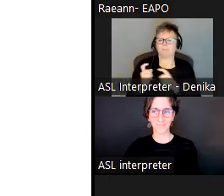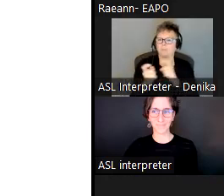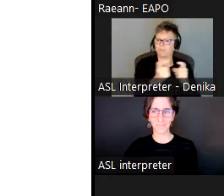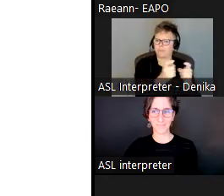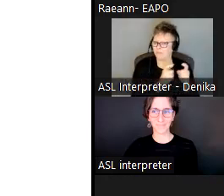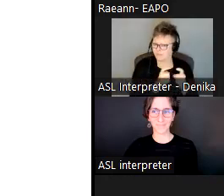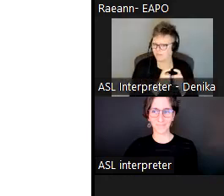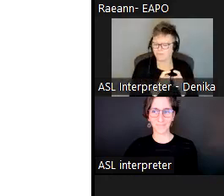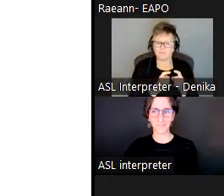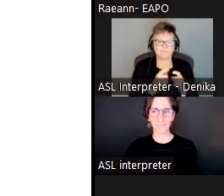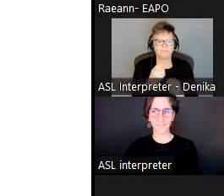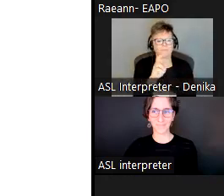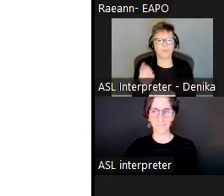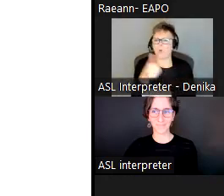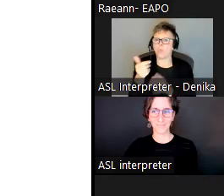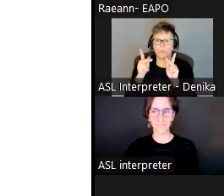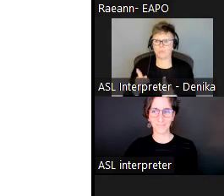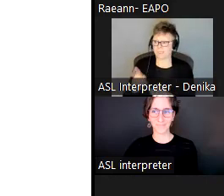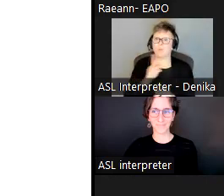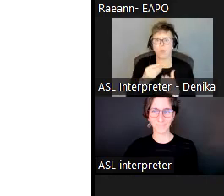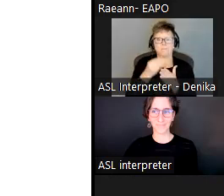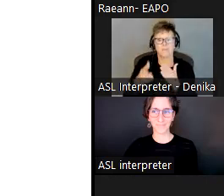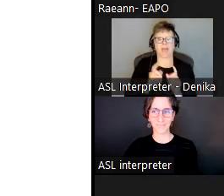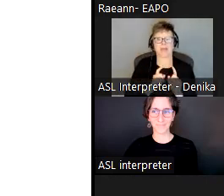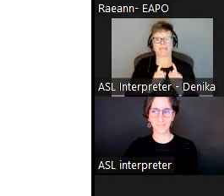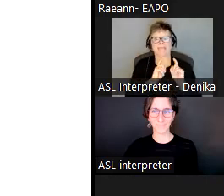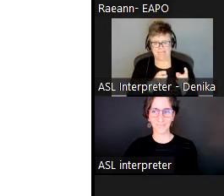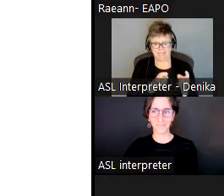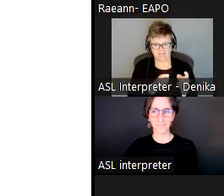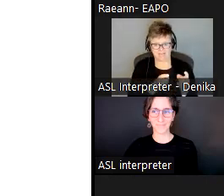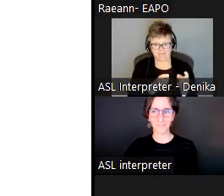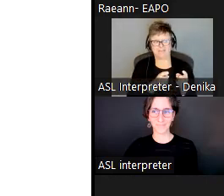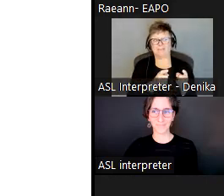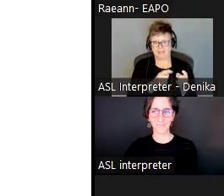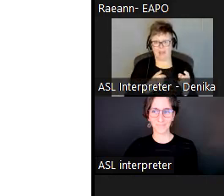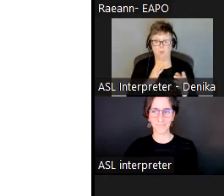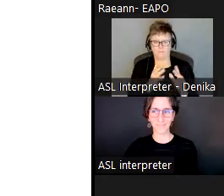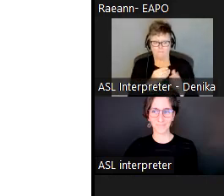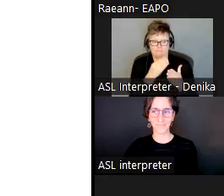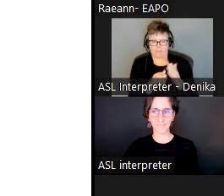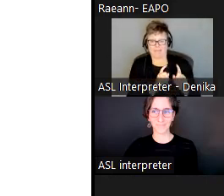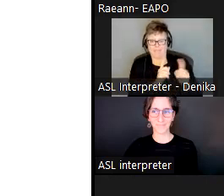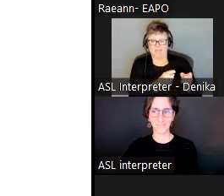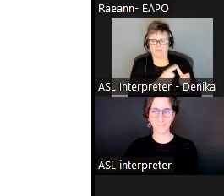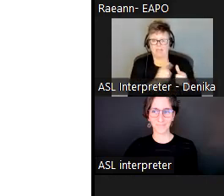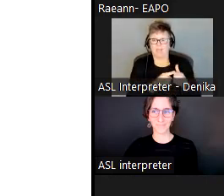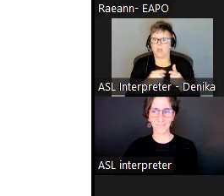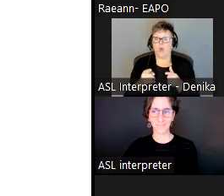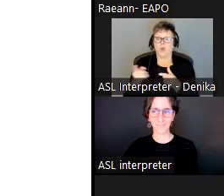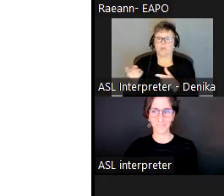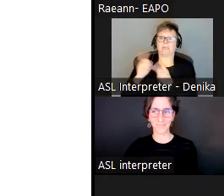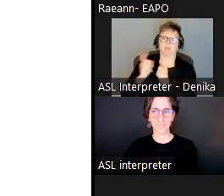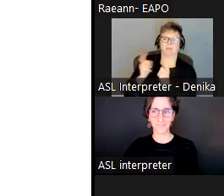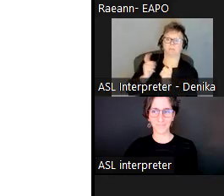person will buy a gift and then in return will get more gifts. Or it could